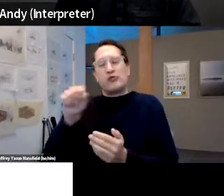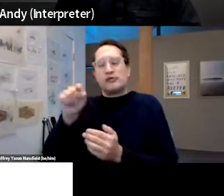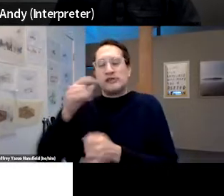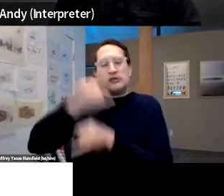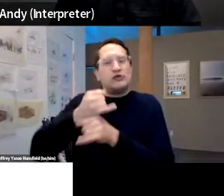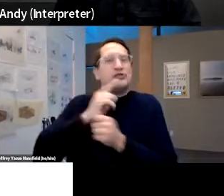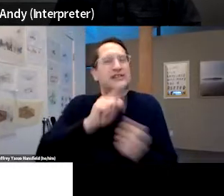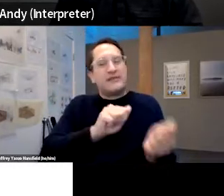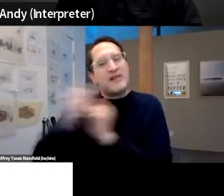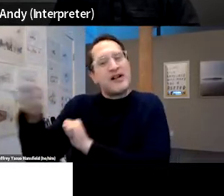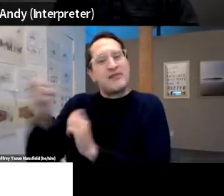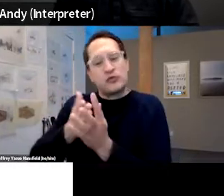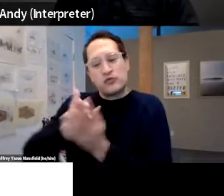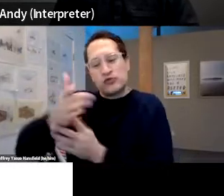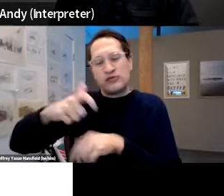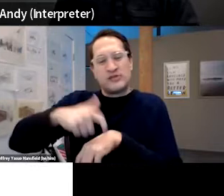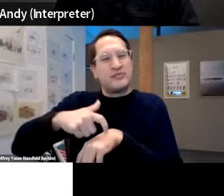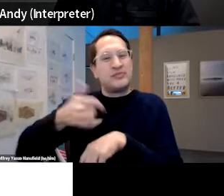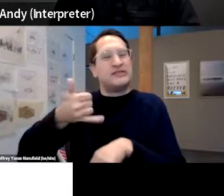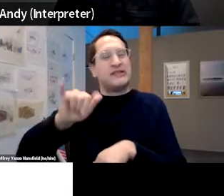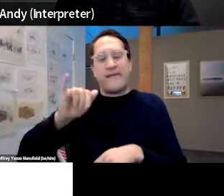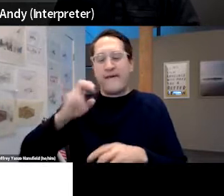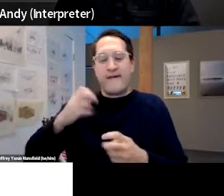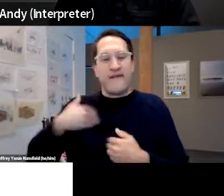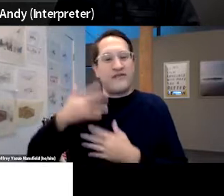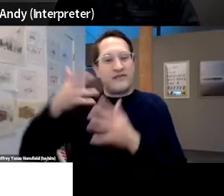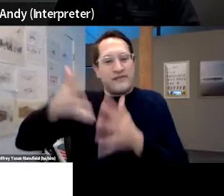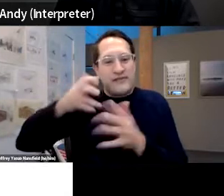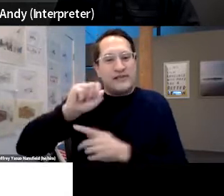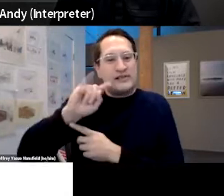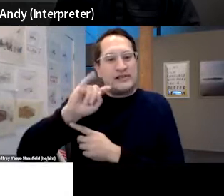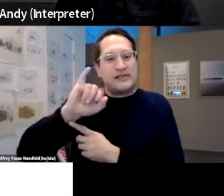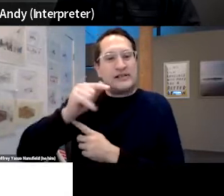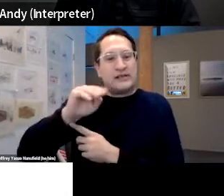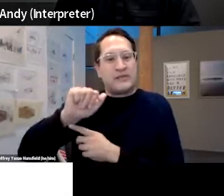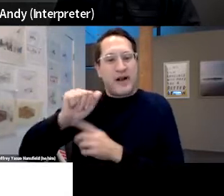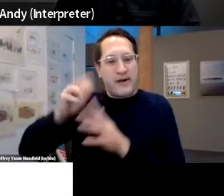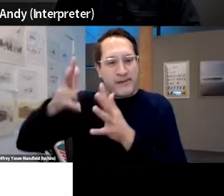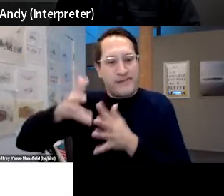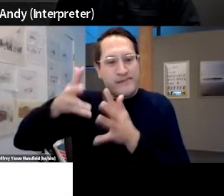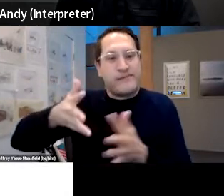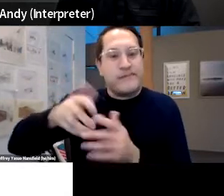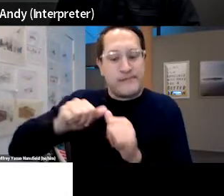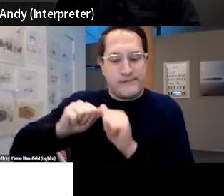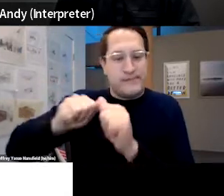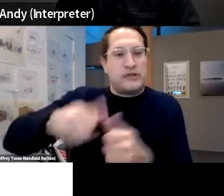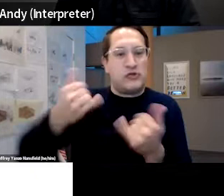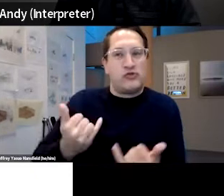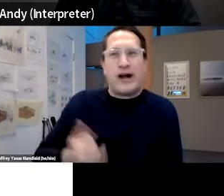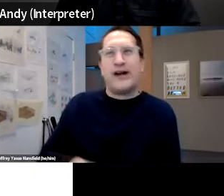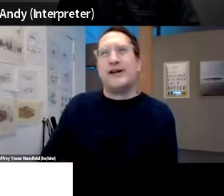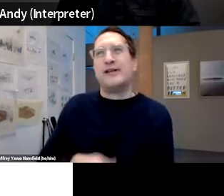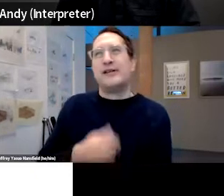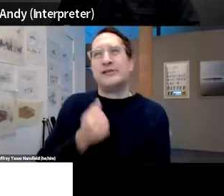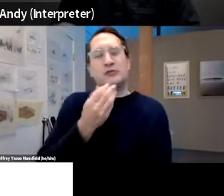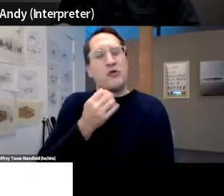prisons, and all those institutions have evolved throughout time. They have these stigmas remaining